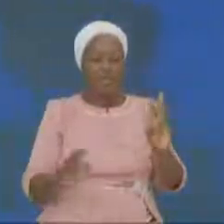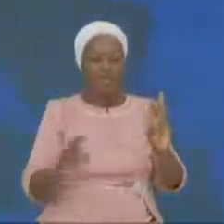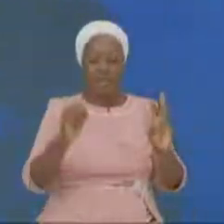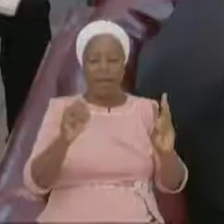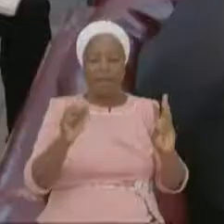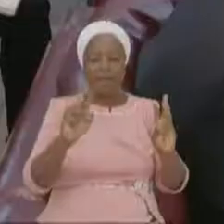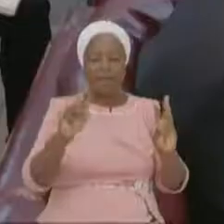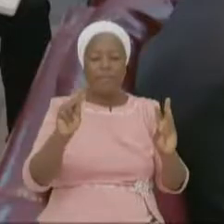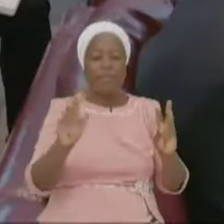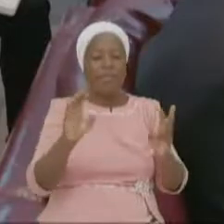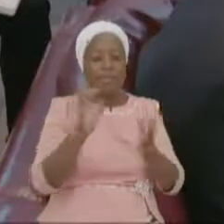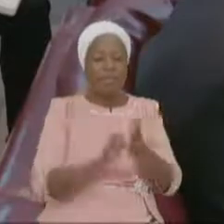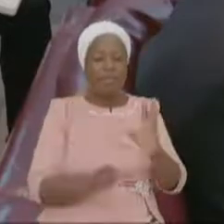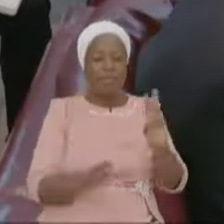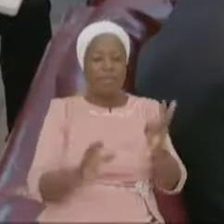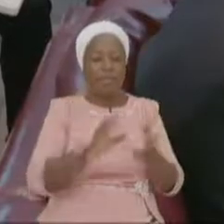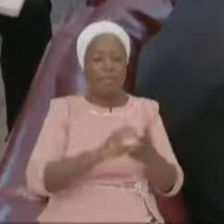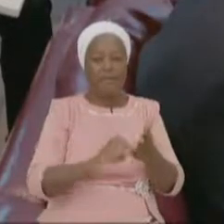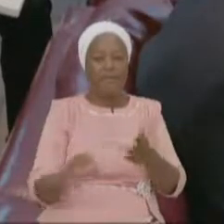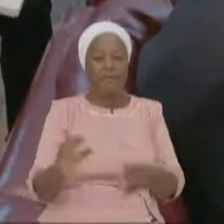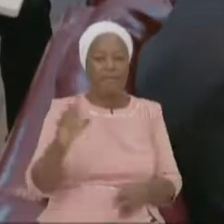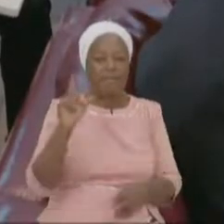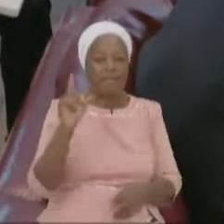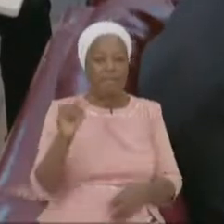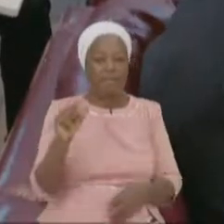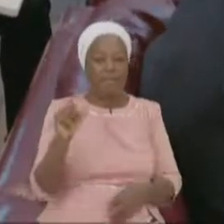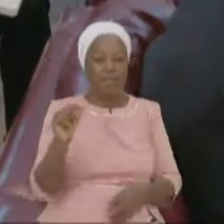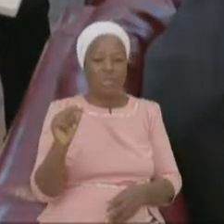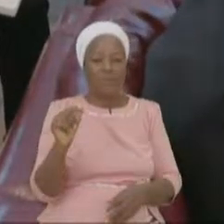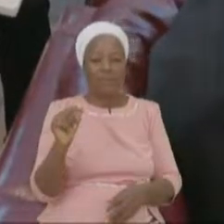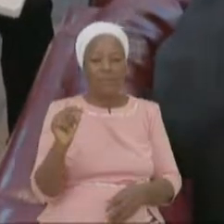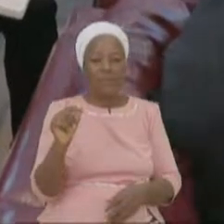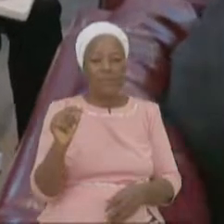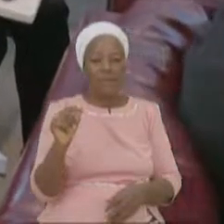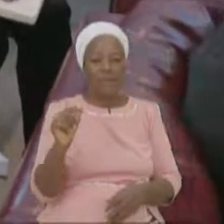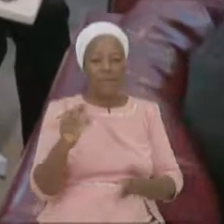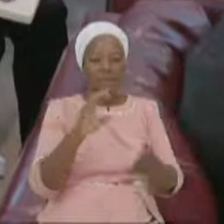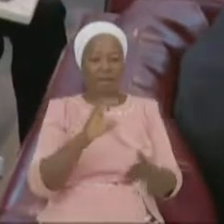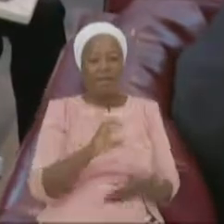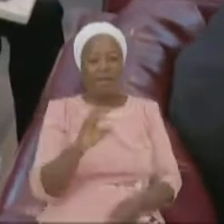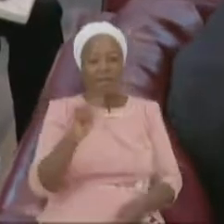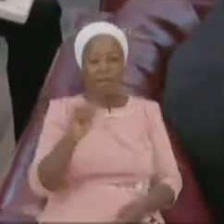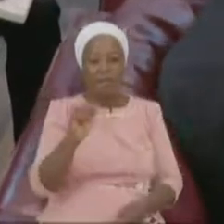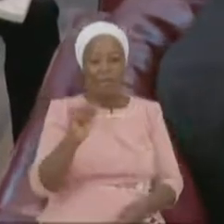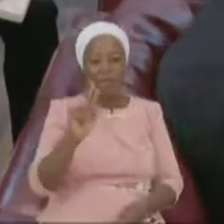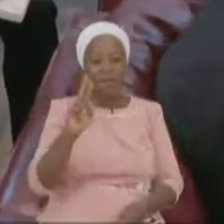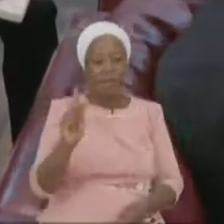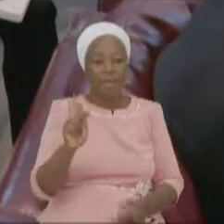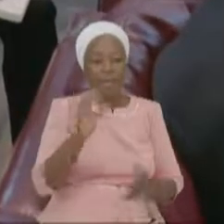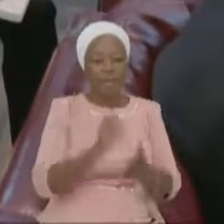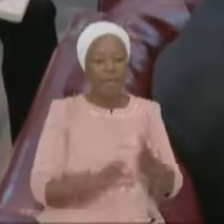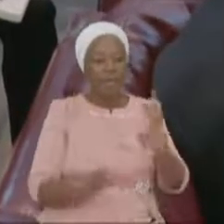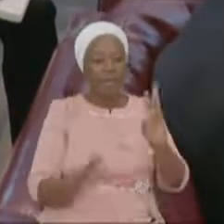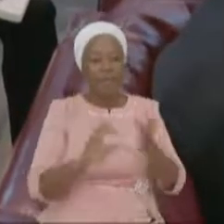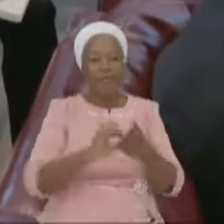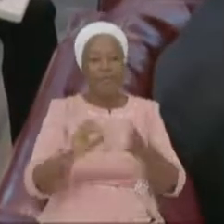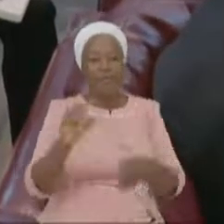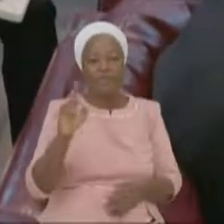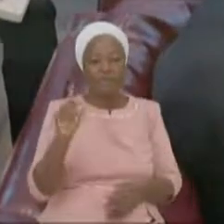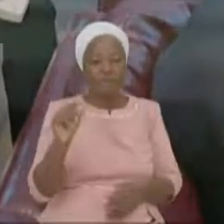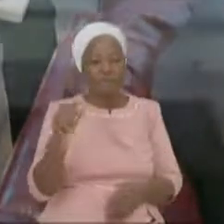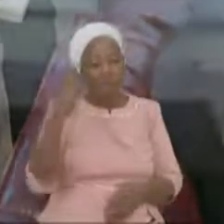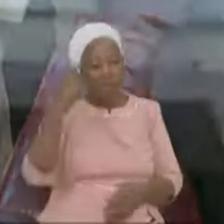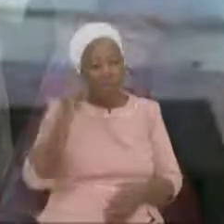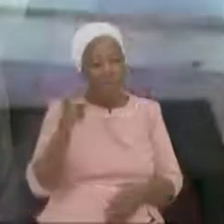verse 20 there. Mark chapter 6. We're looking at verse 20. For